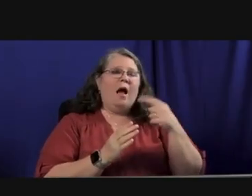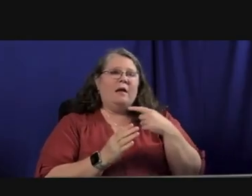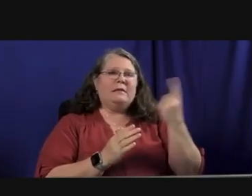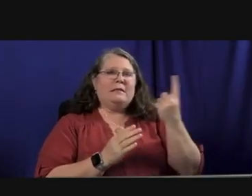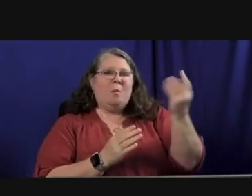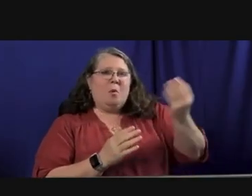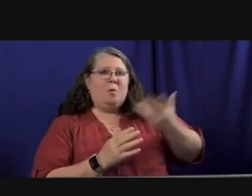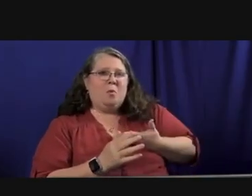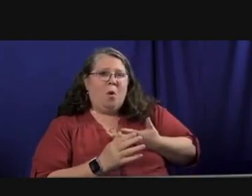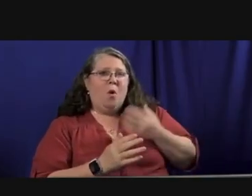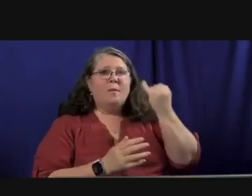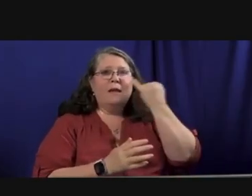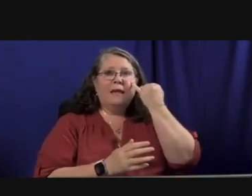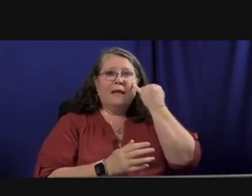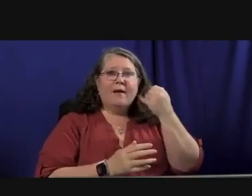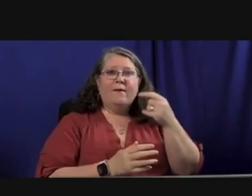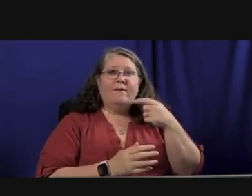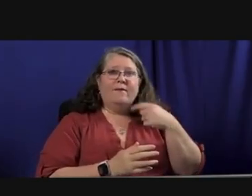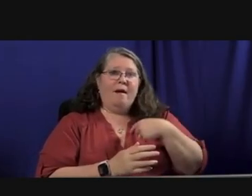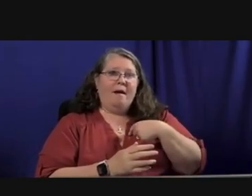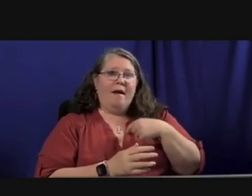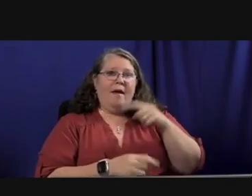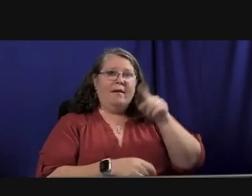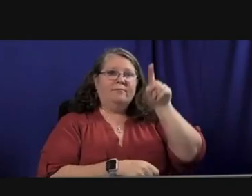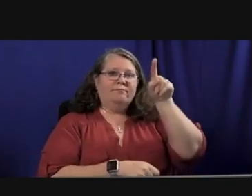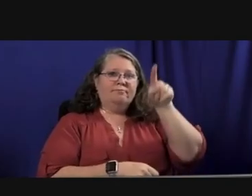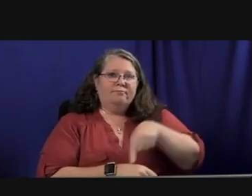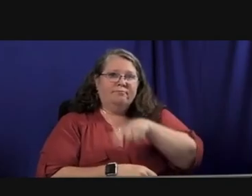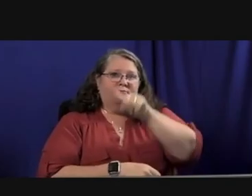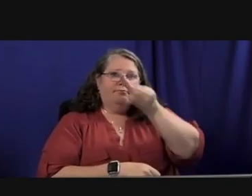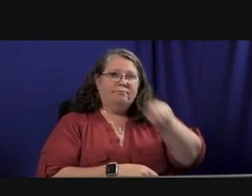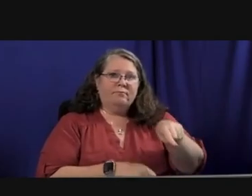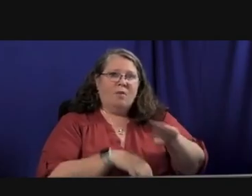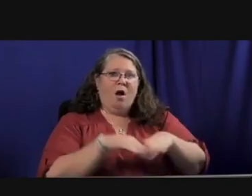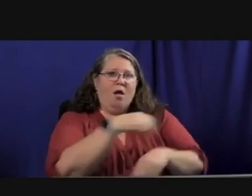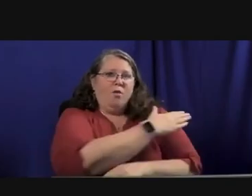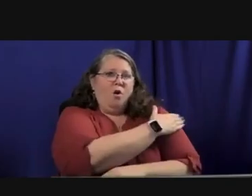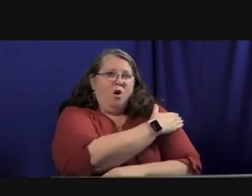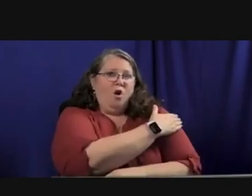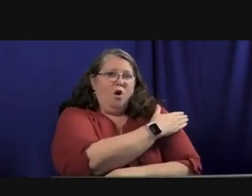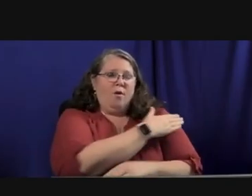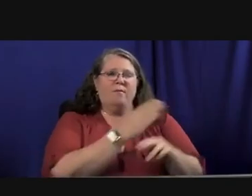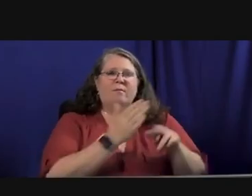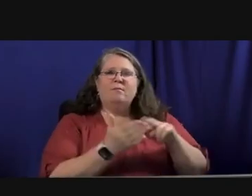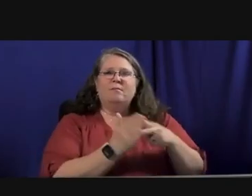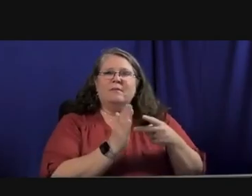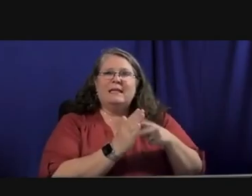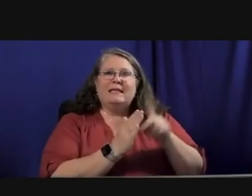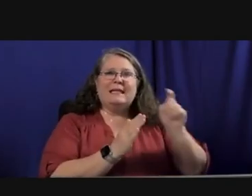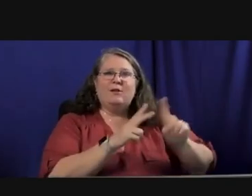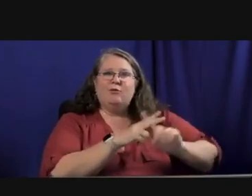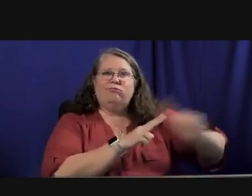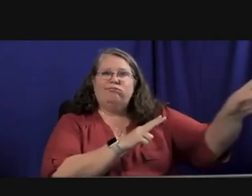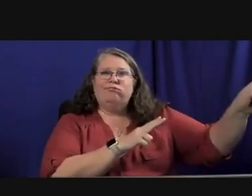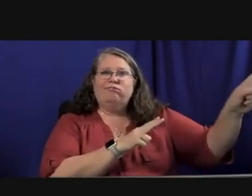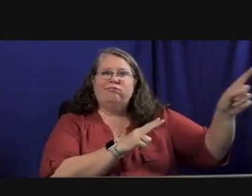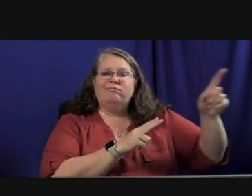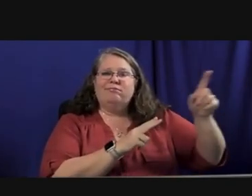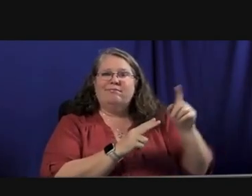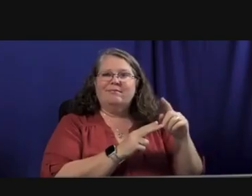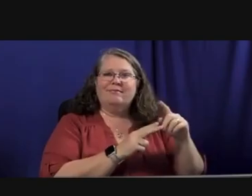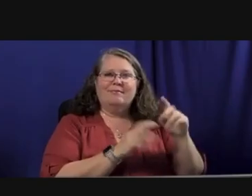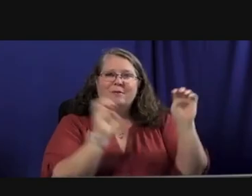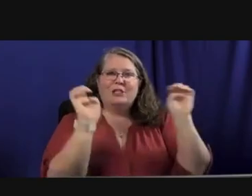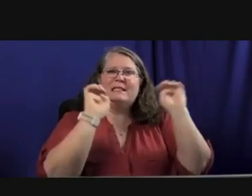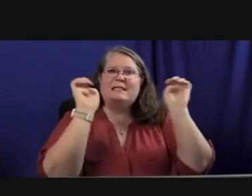are different examples as far as someone letting them know cues related with their arm. Say maybe there's an X filling on